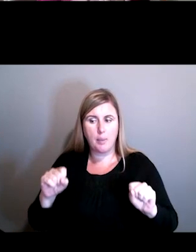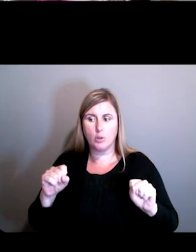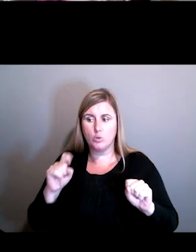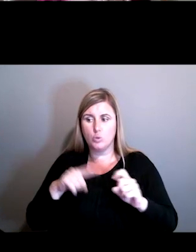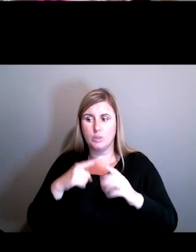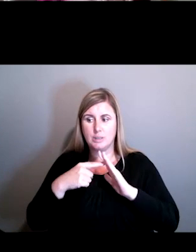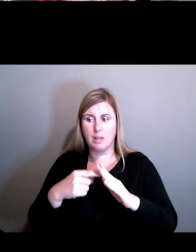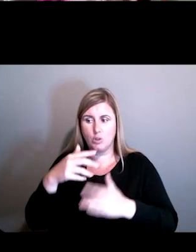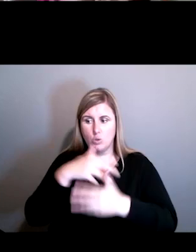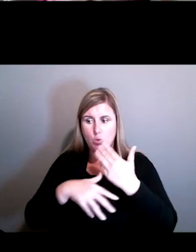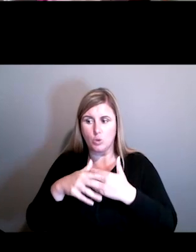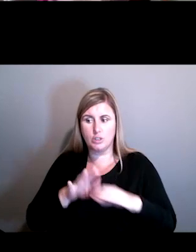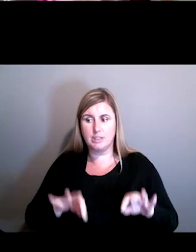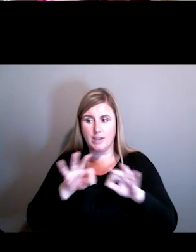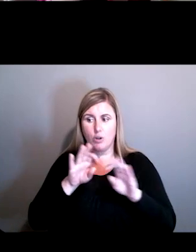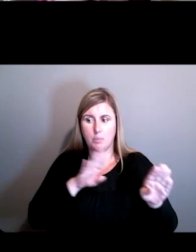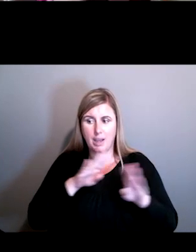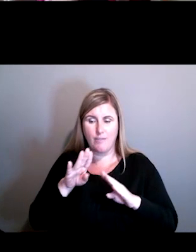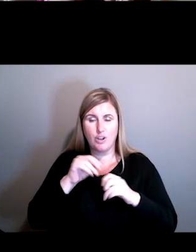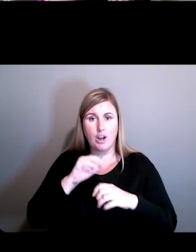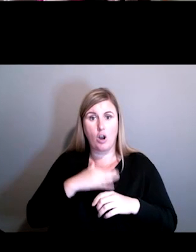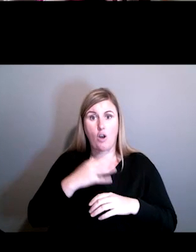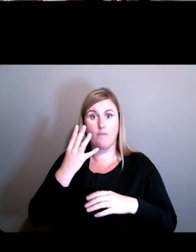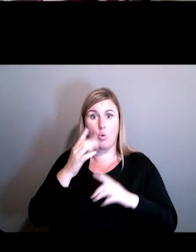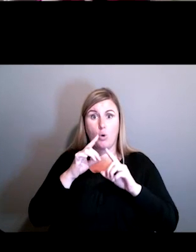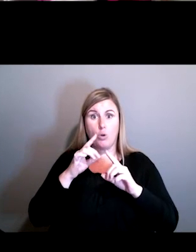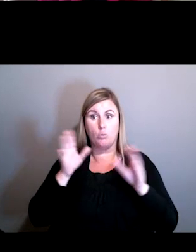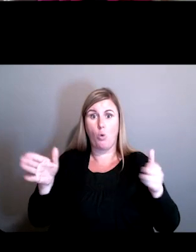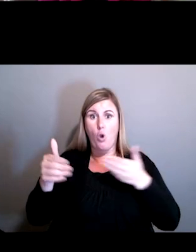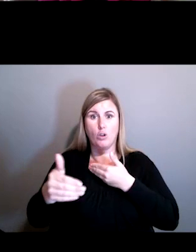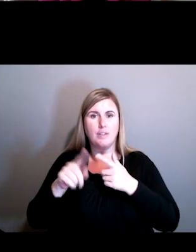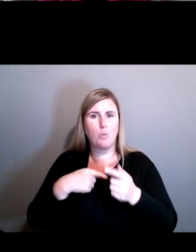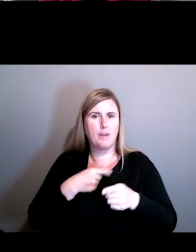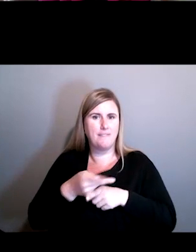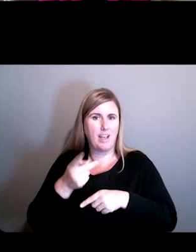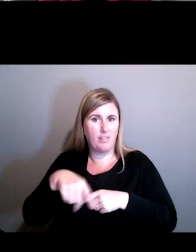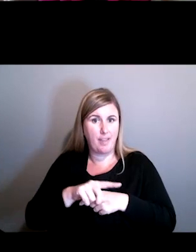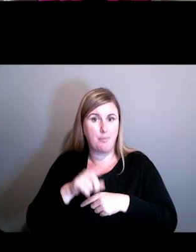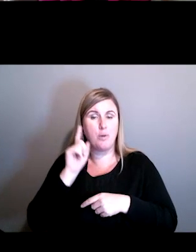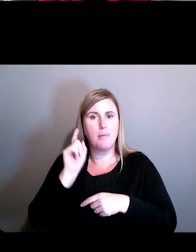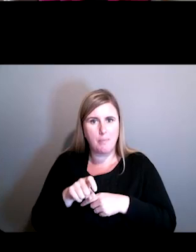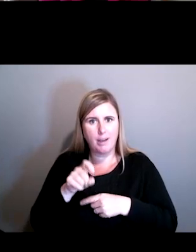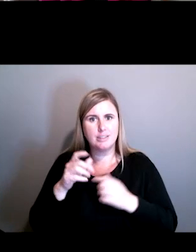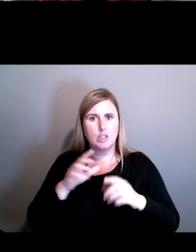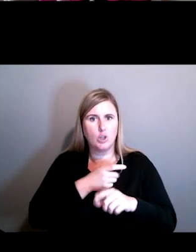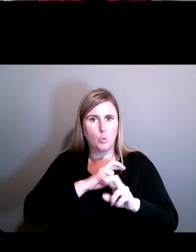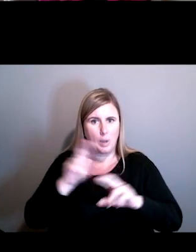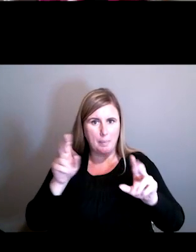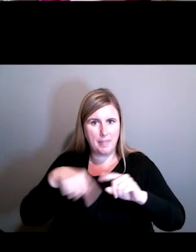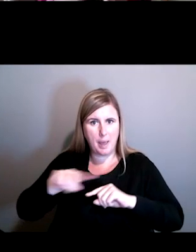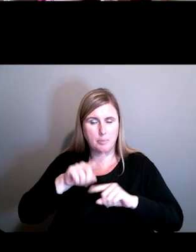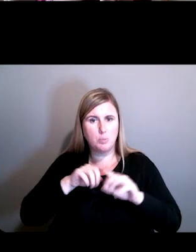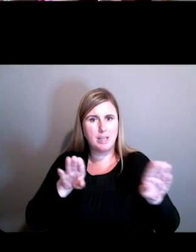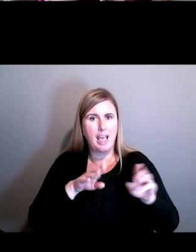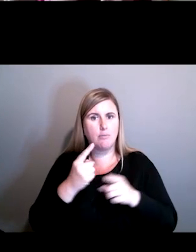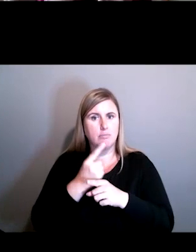socially significant behavior in our four walls of our classroom, then we have failed them. We must equip them to behave in the community. So this section is going